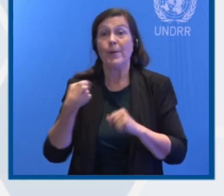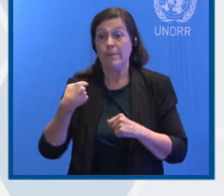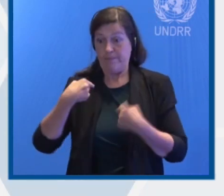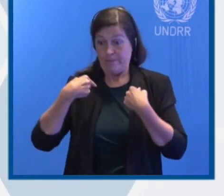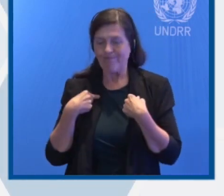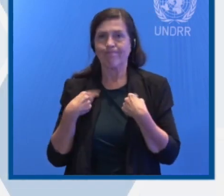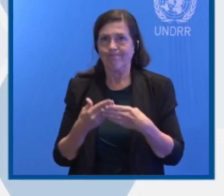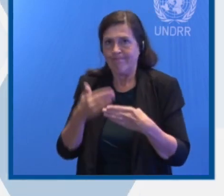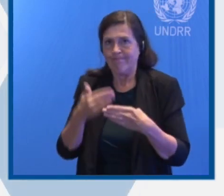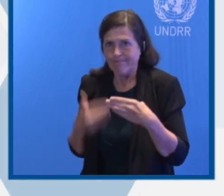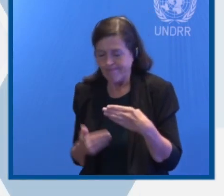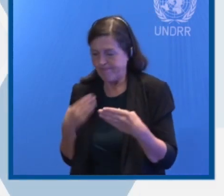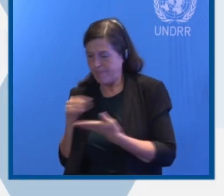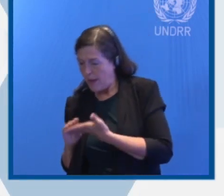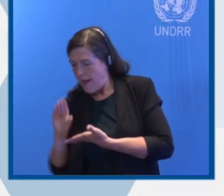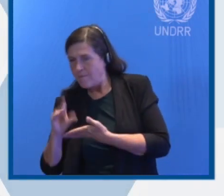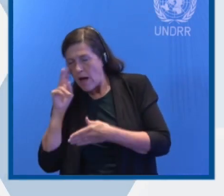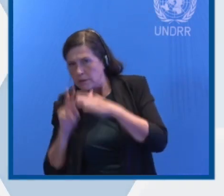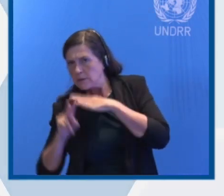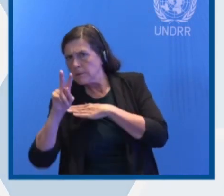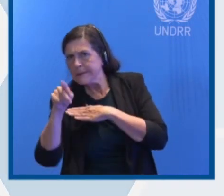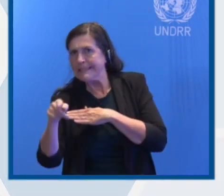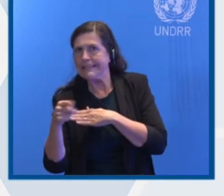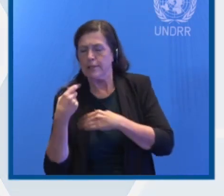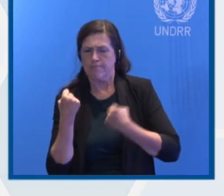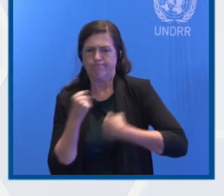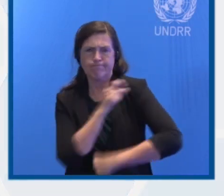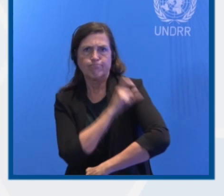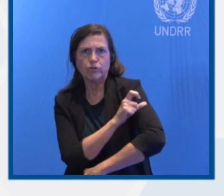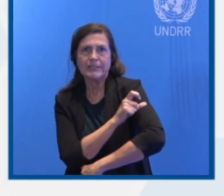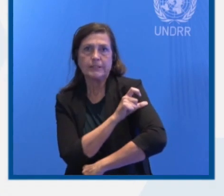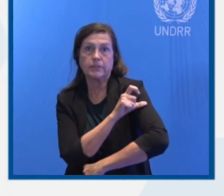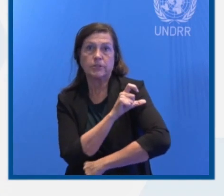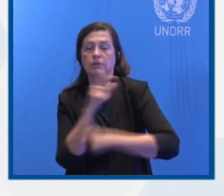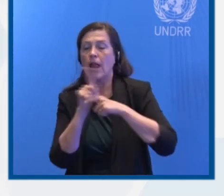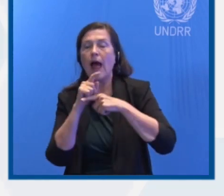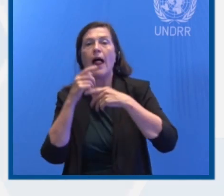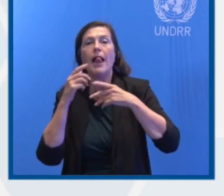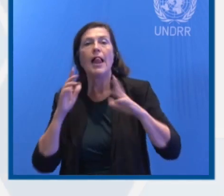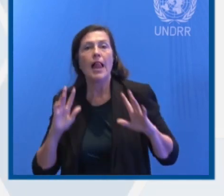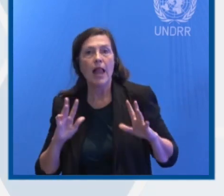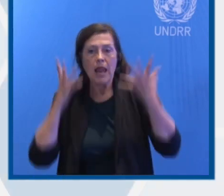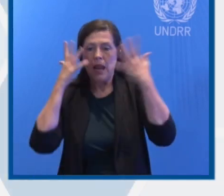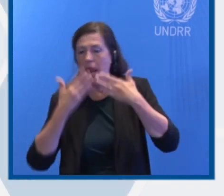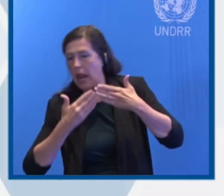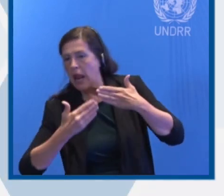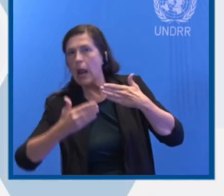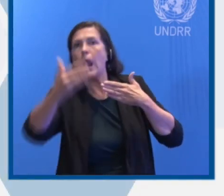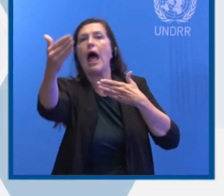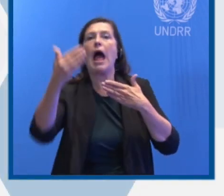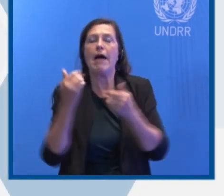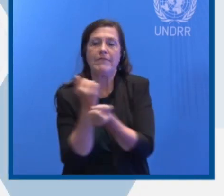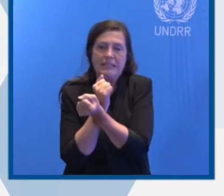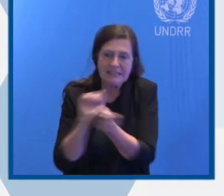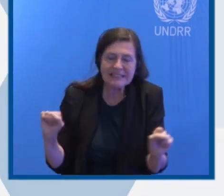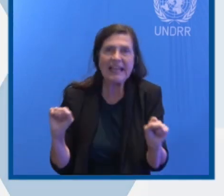it's actually an investment in the future of the community from a life safety perspective, from a livelihood perspective, from